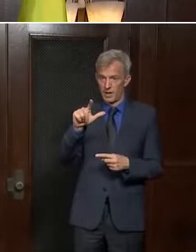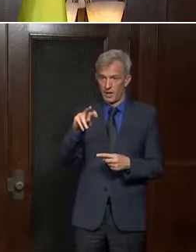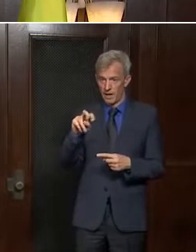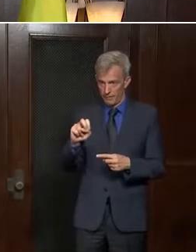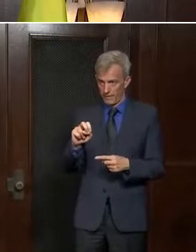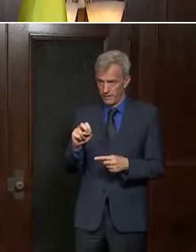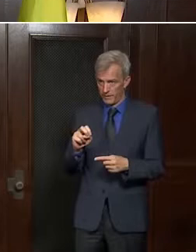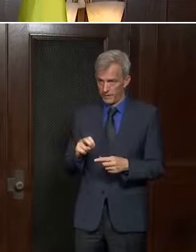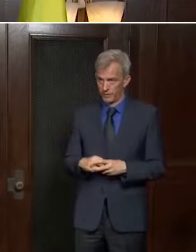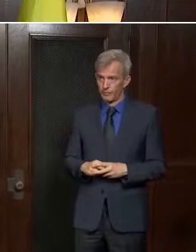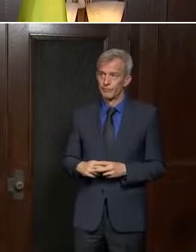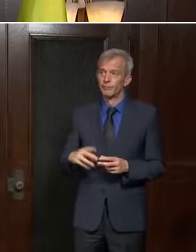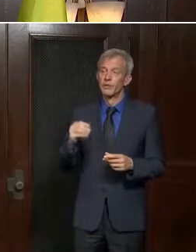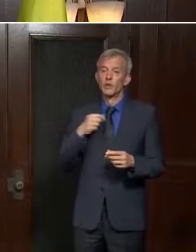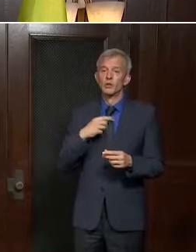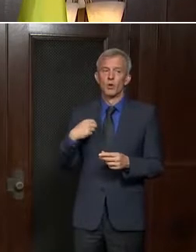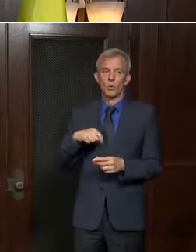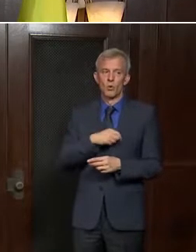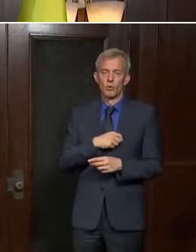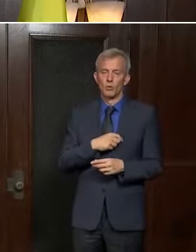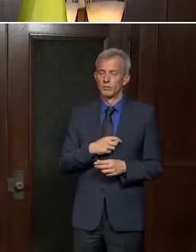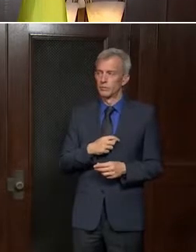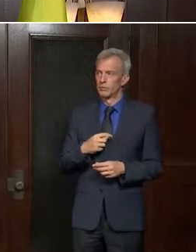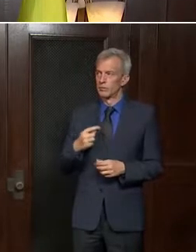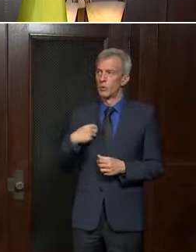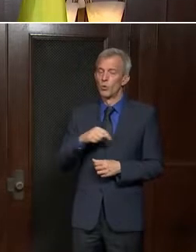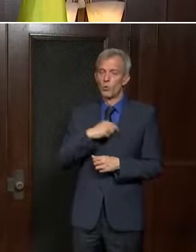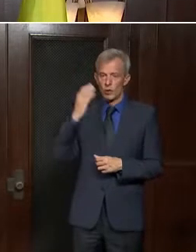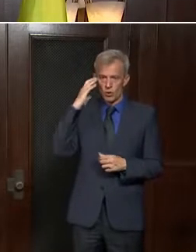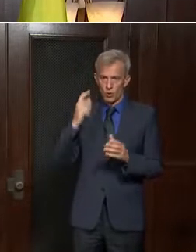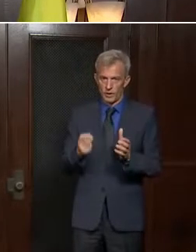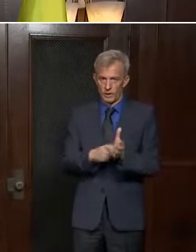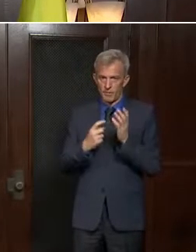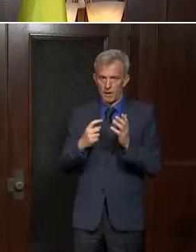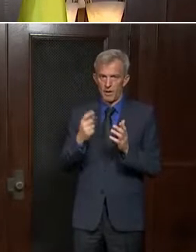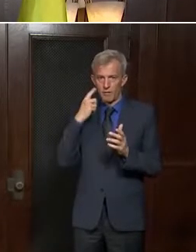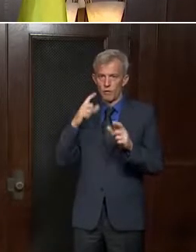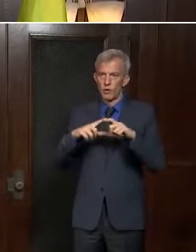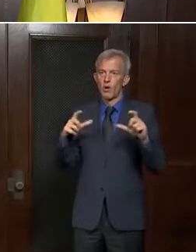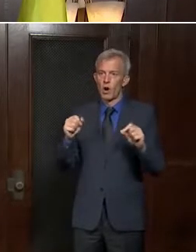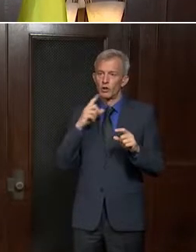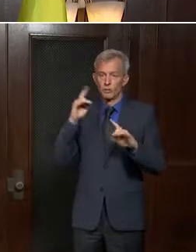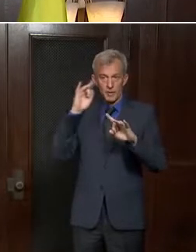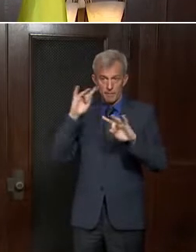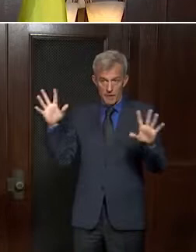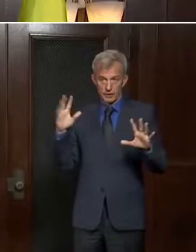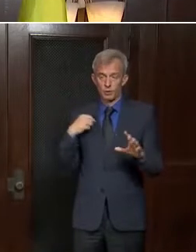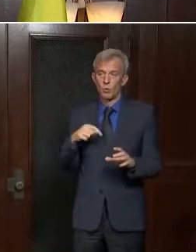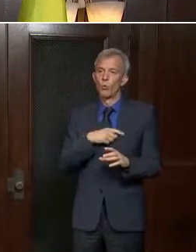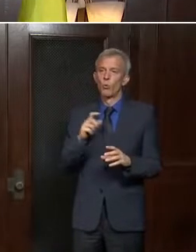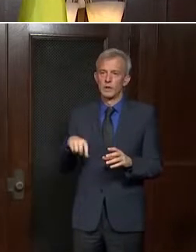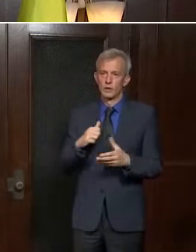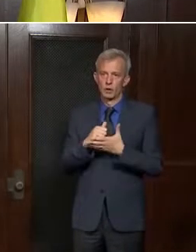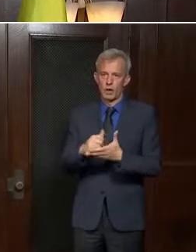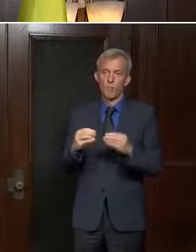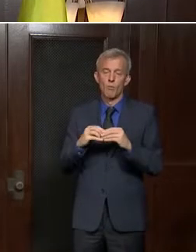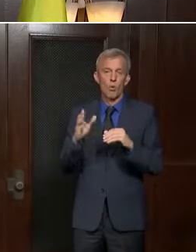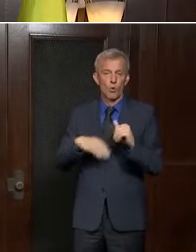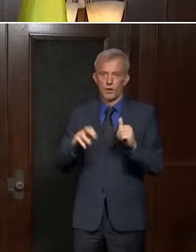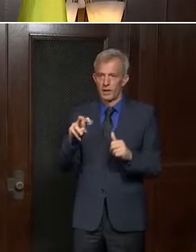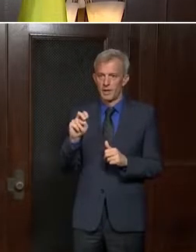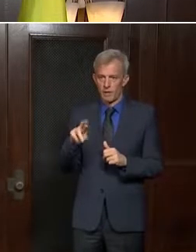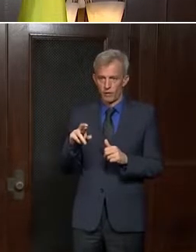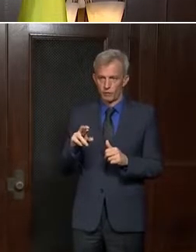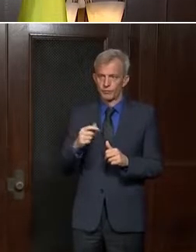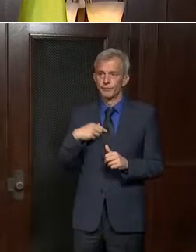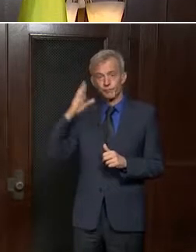directly. So we need to know the demand, we know that the demand for this will be immense, and we need your help more than ever. So I know that's a lot